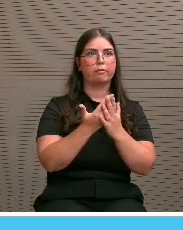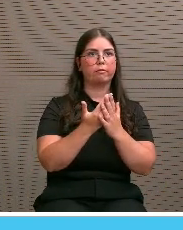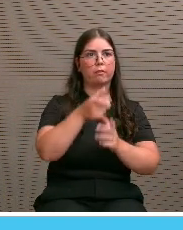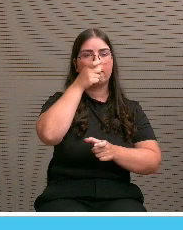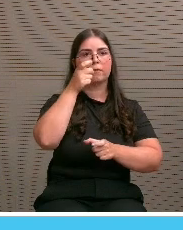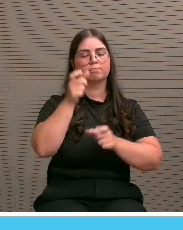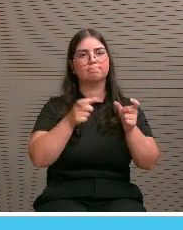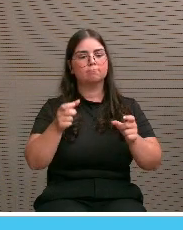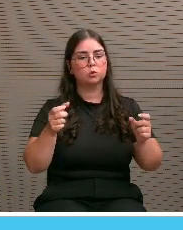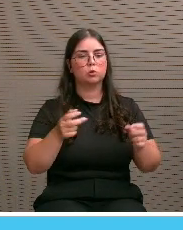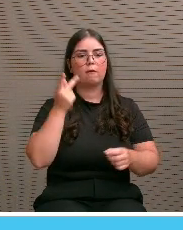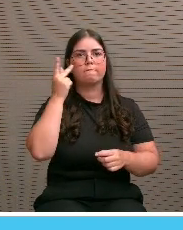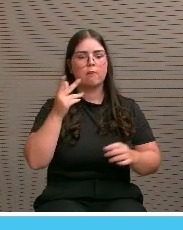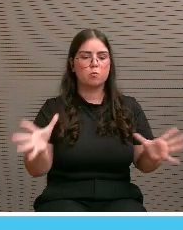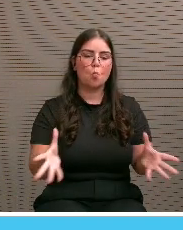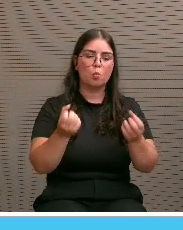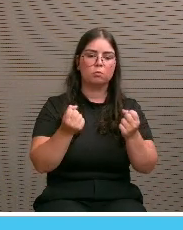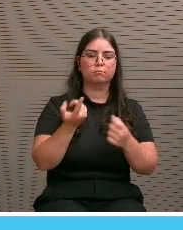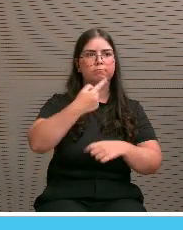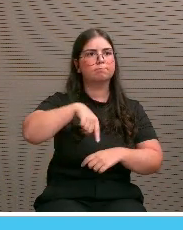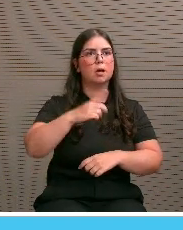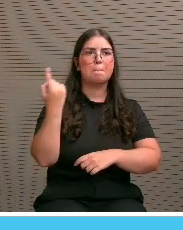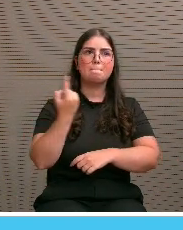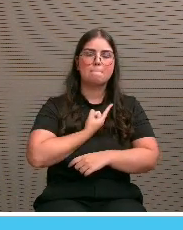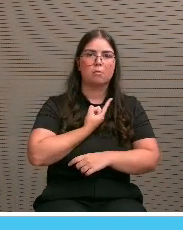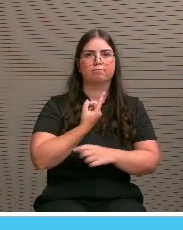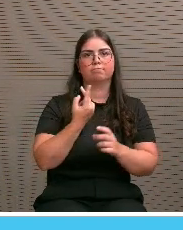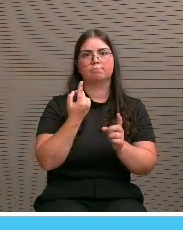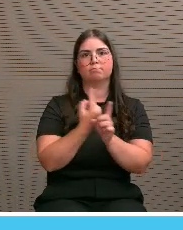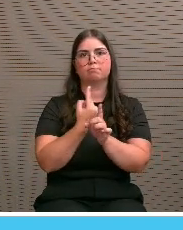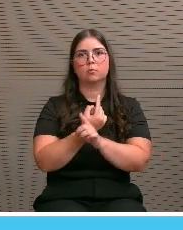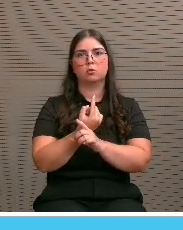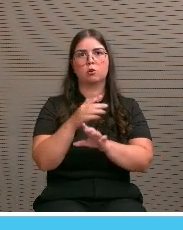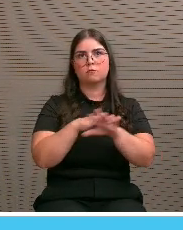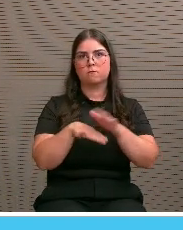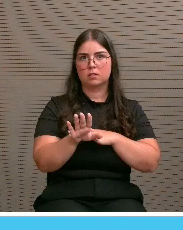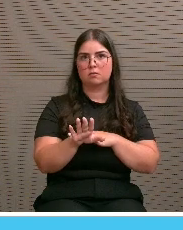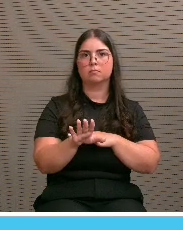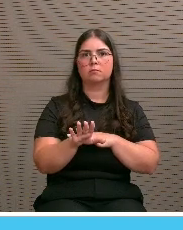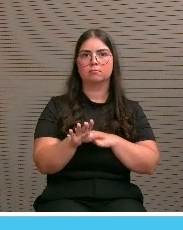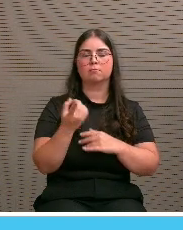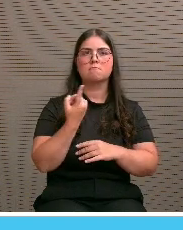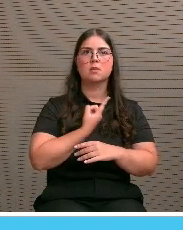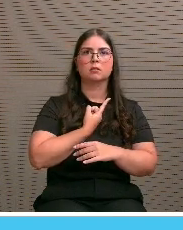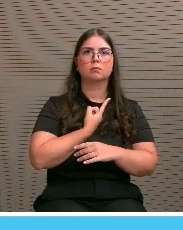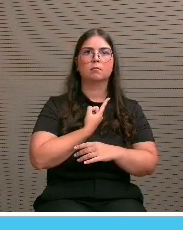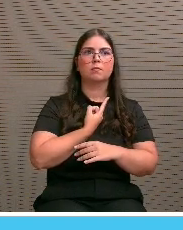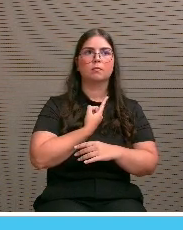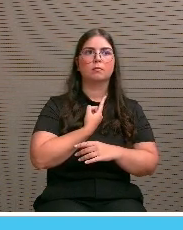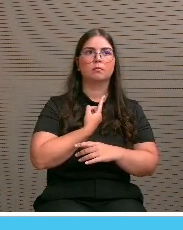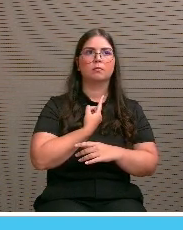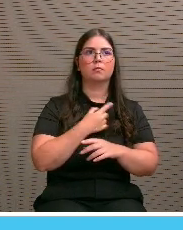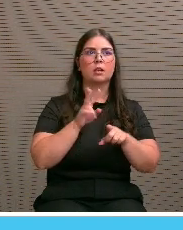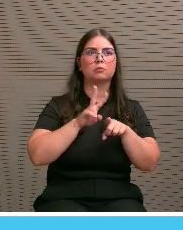something about it. In Bangladesh, they approved BT brinjal. Brinjal is